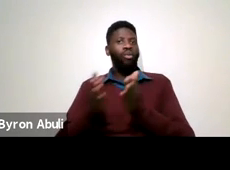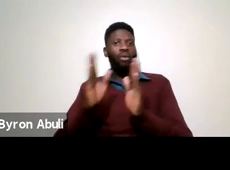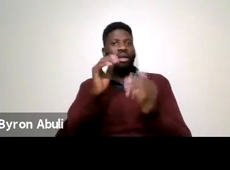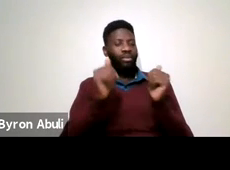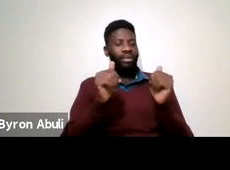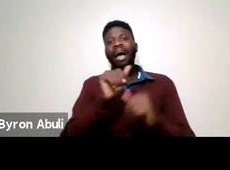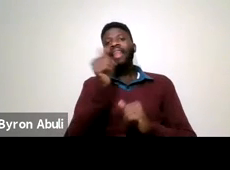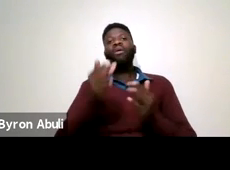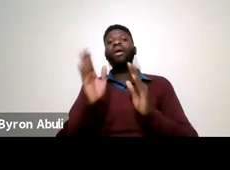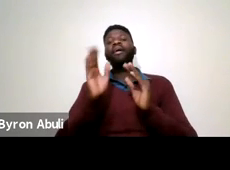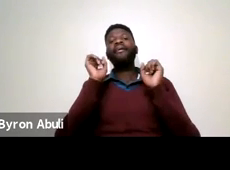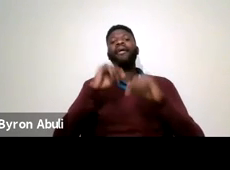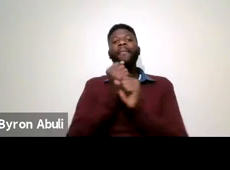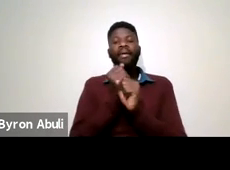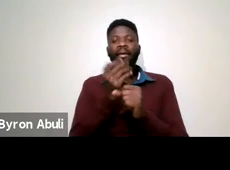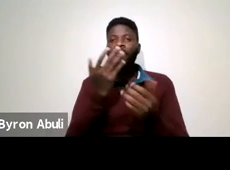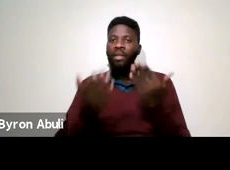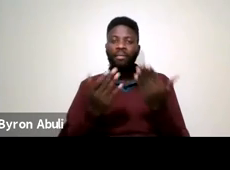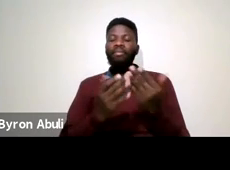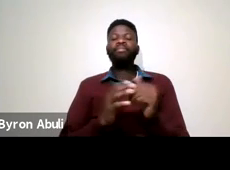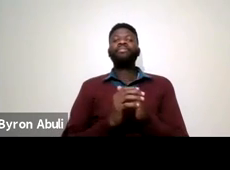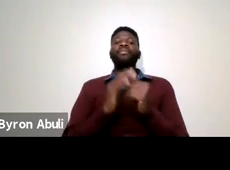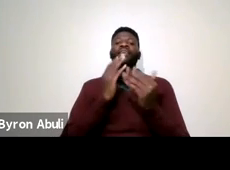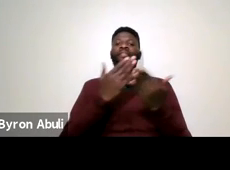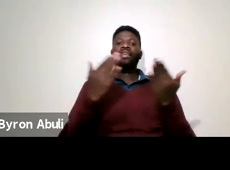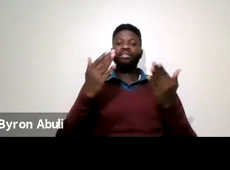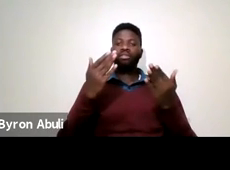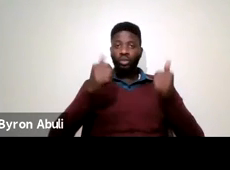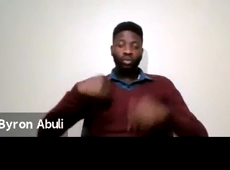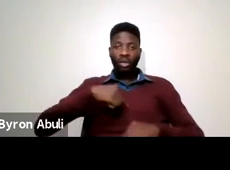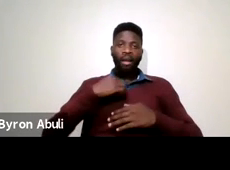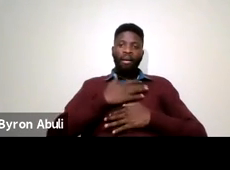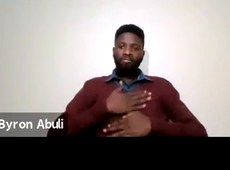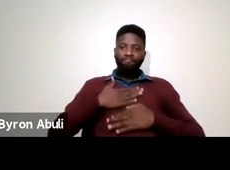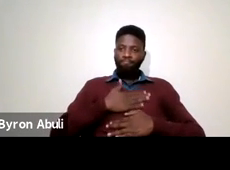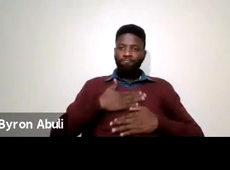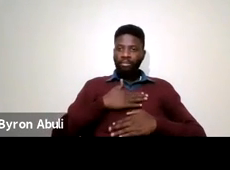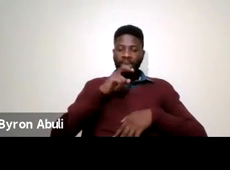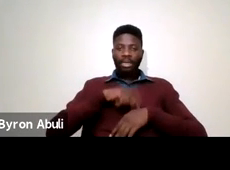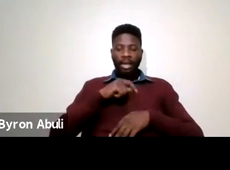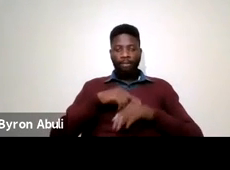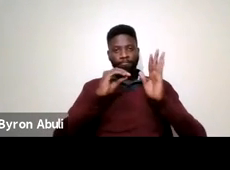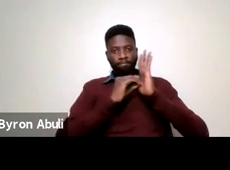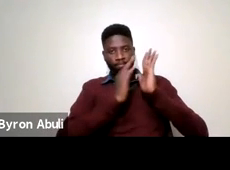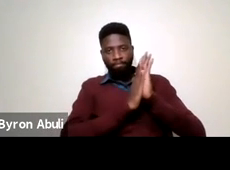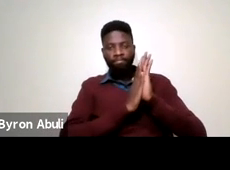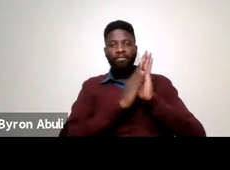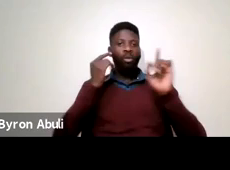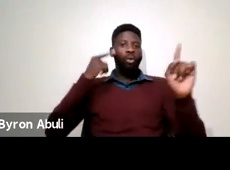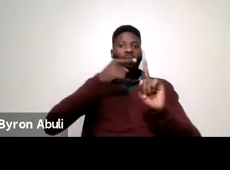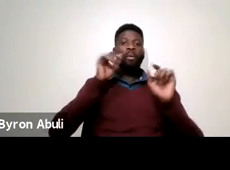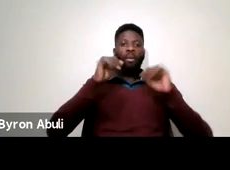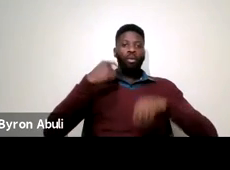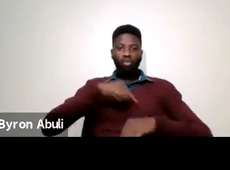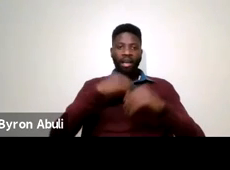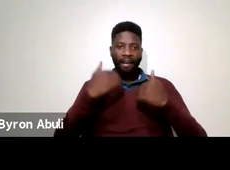of passwords, or things that we can really appreciate as we set the goal so that we achieve smarter goals and faster